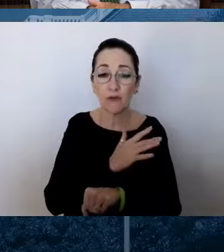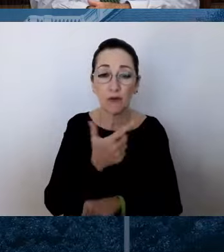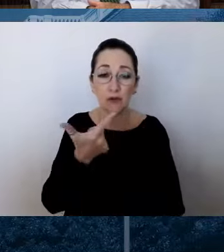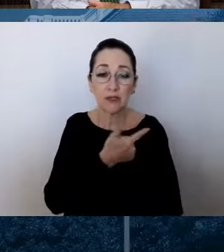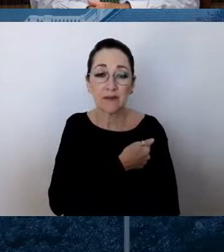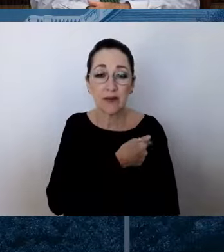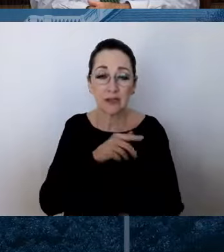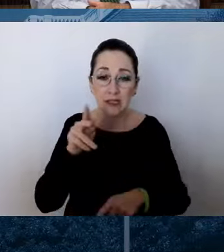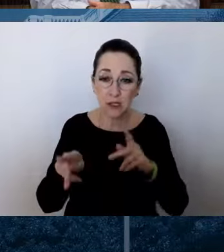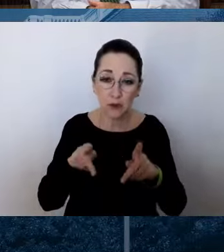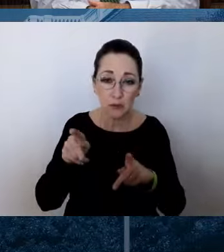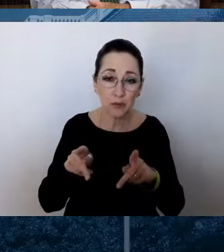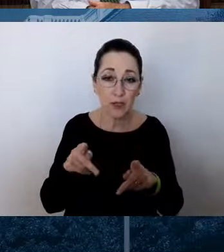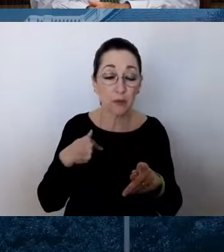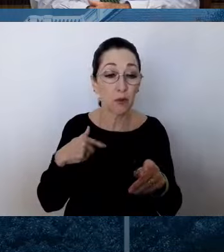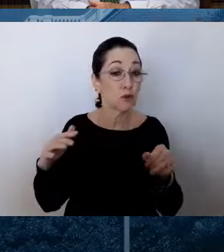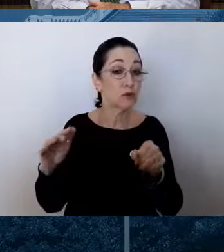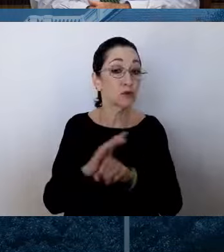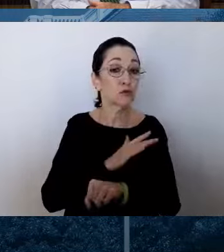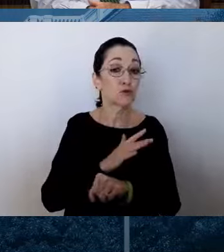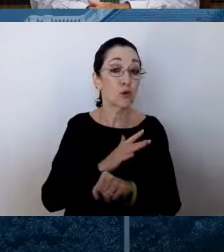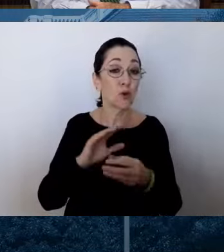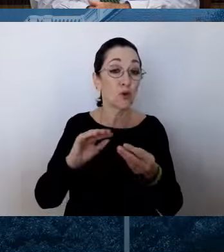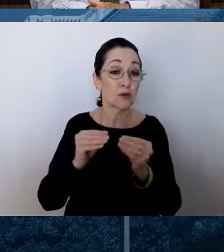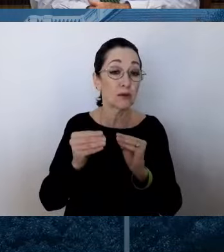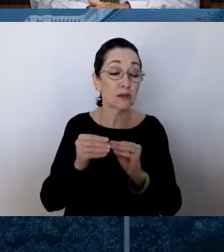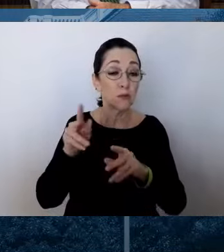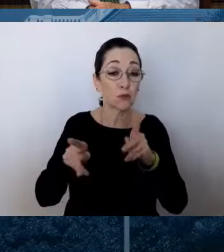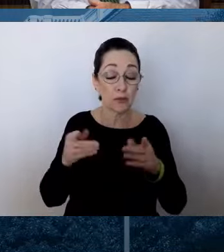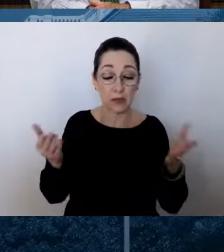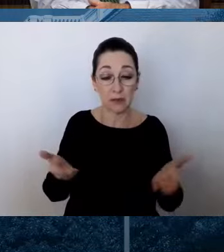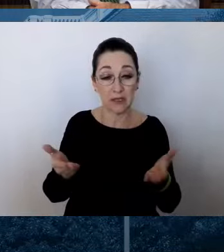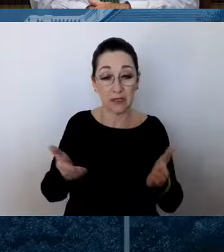our total population is about